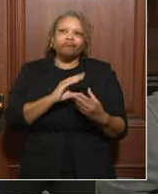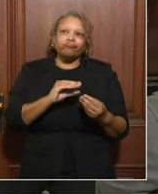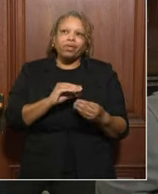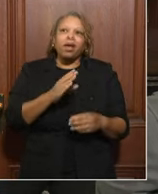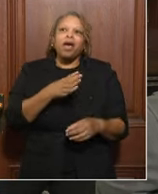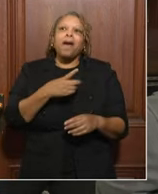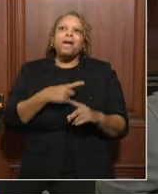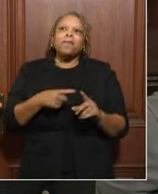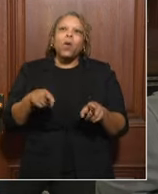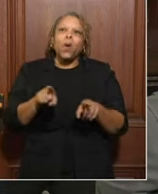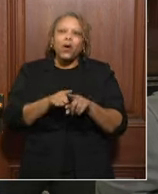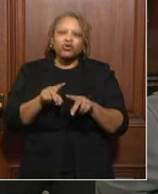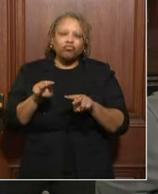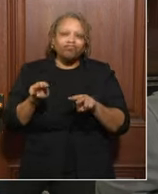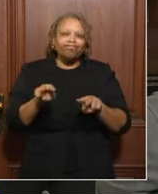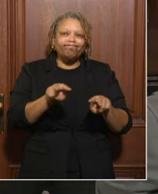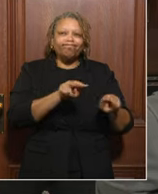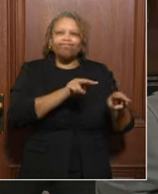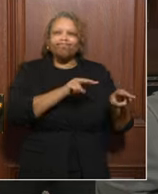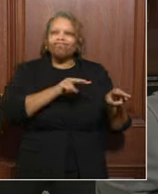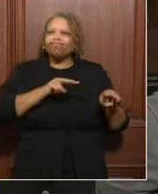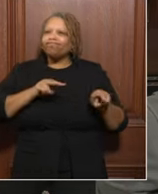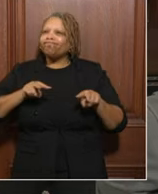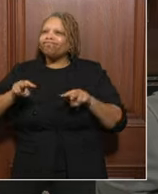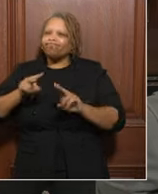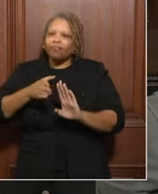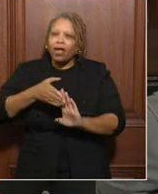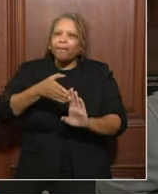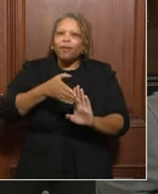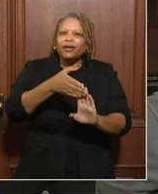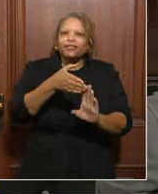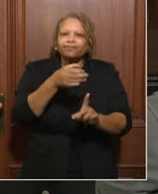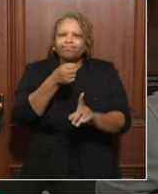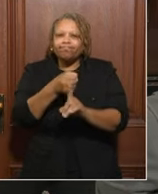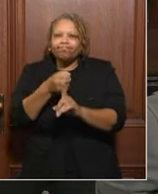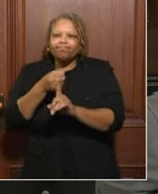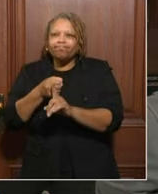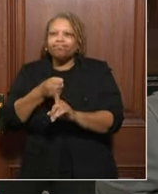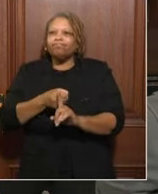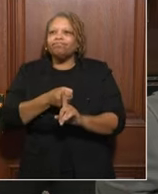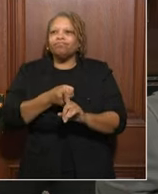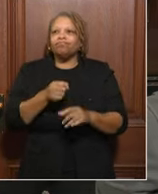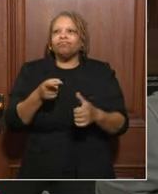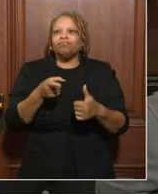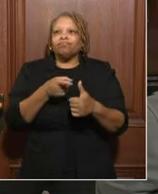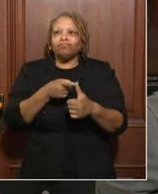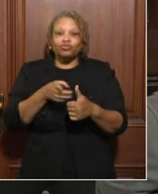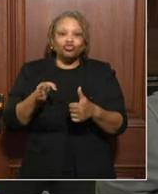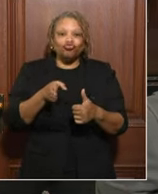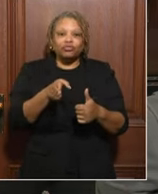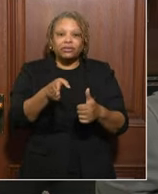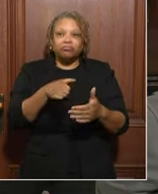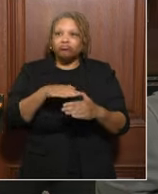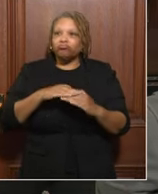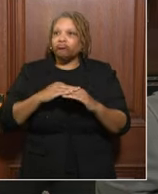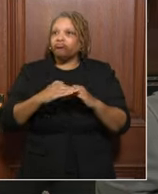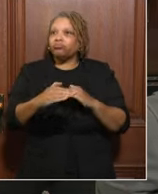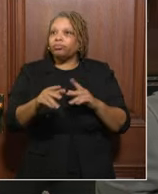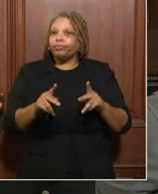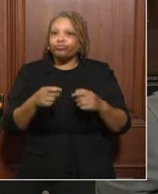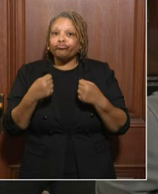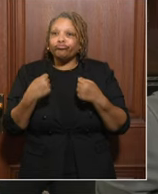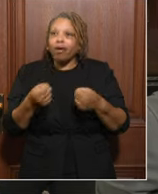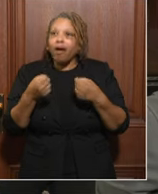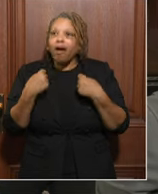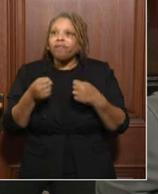operational impact to district operations, whether that's the streets and roadways that our community is transiting on, or that's